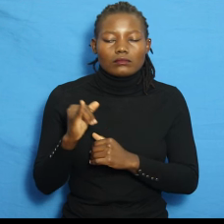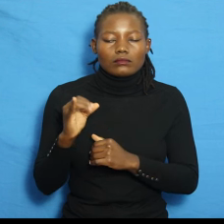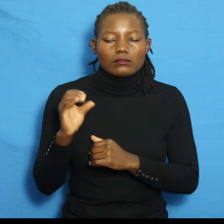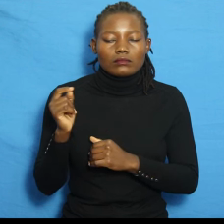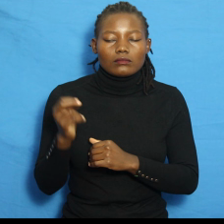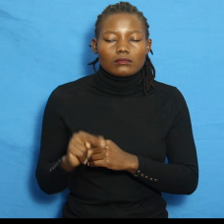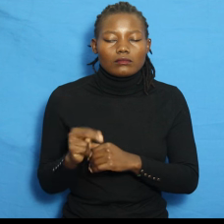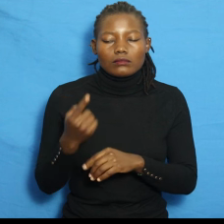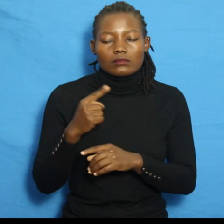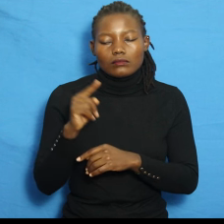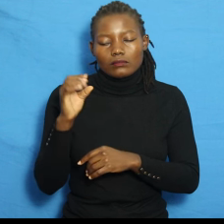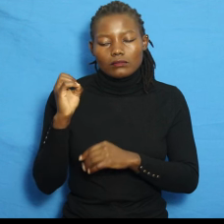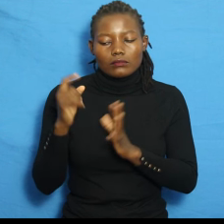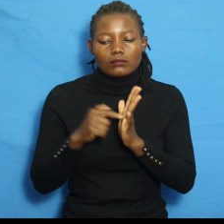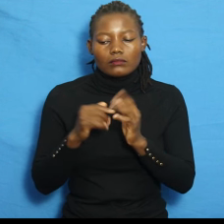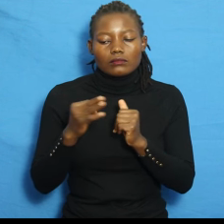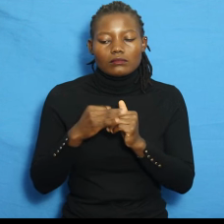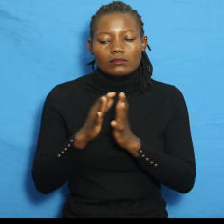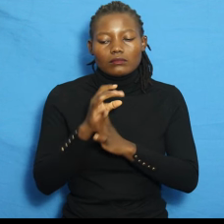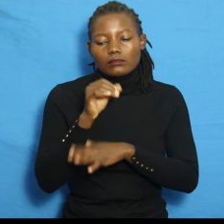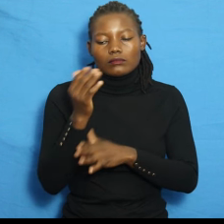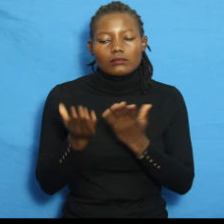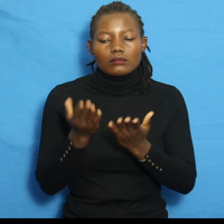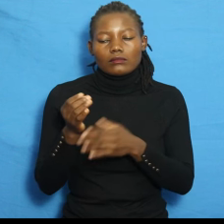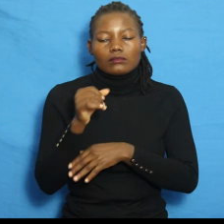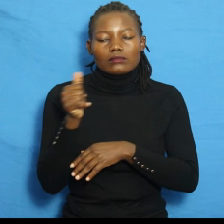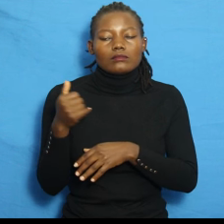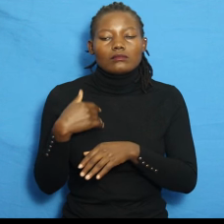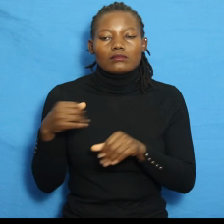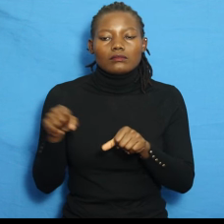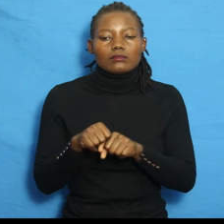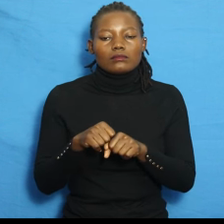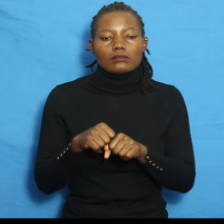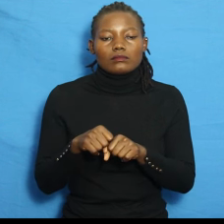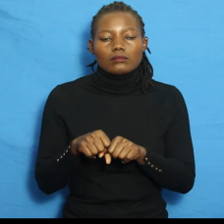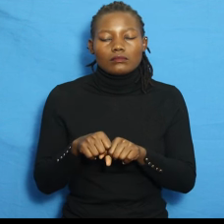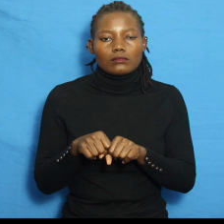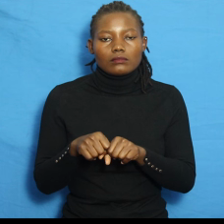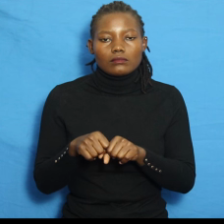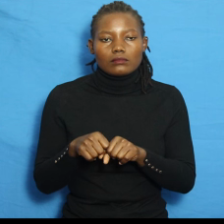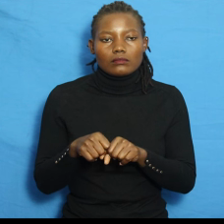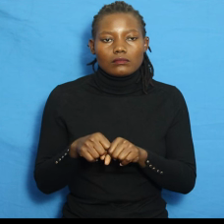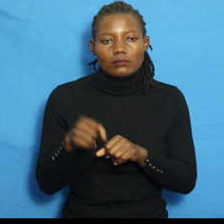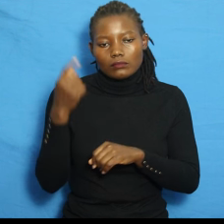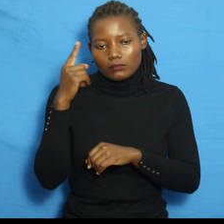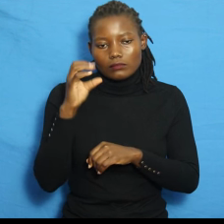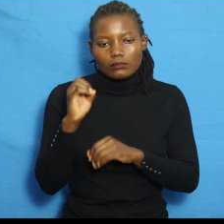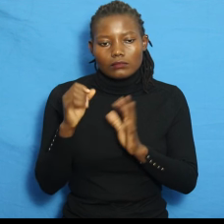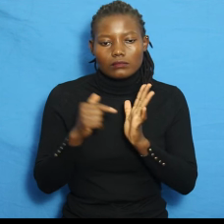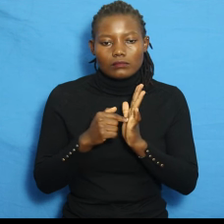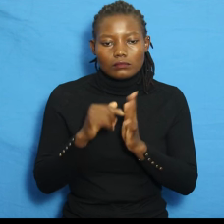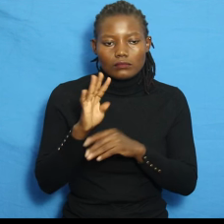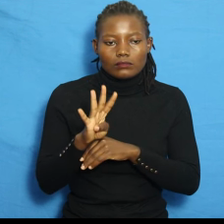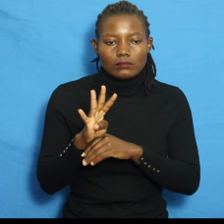that it has a coefficient of friction of 0.8. And maybe another athlete has got a shoe with a